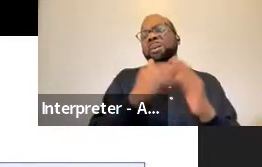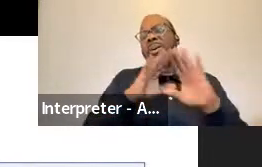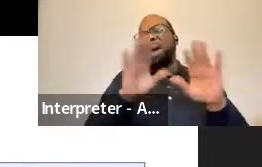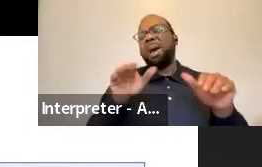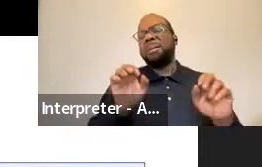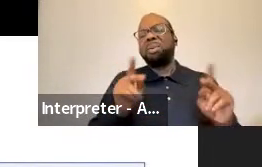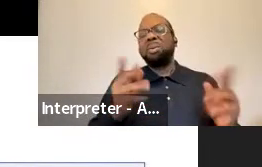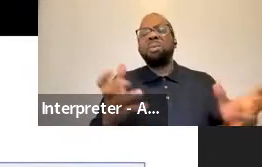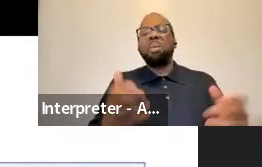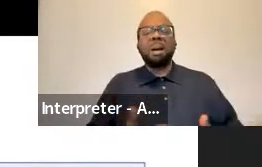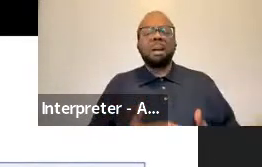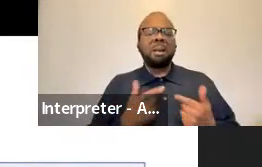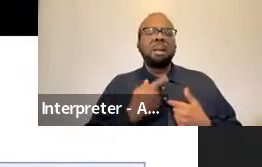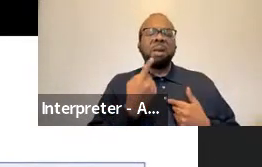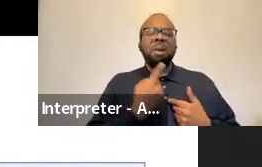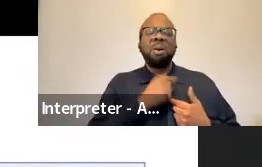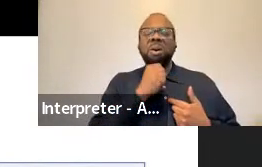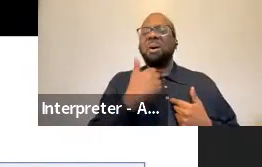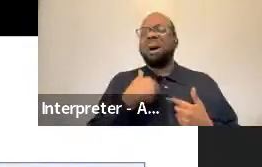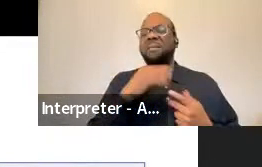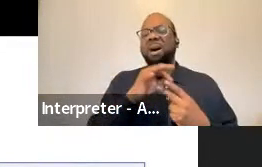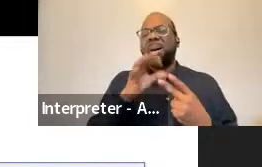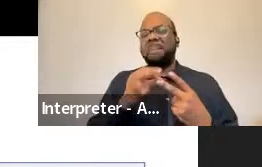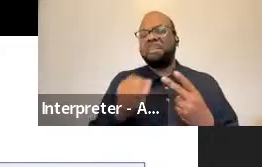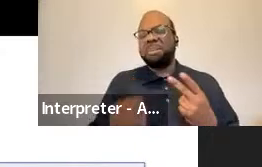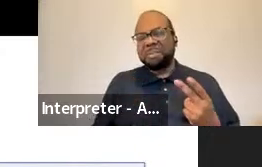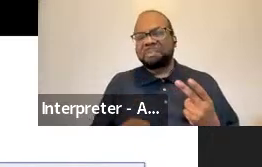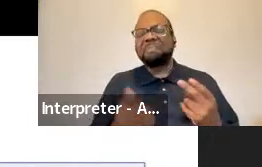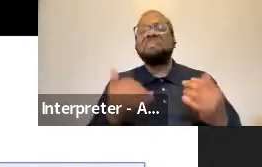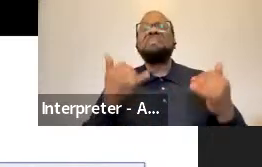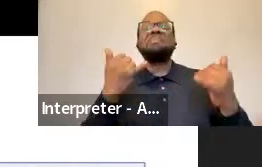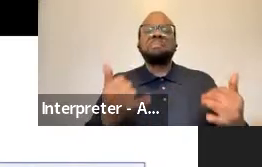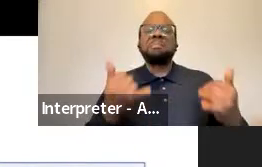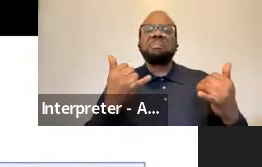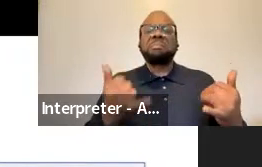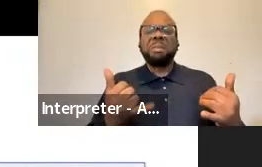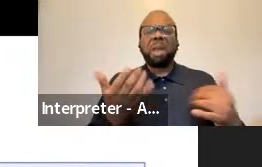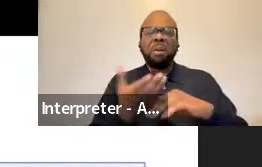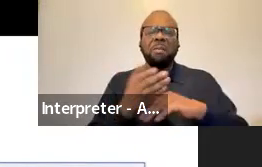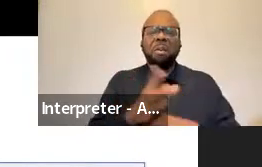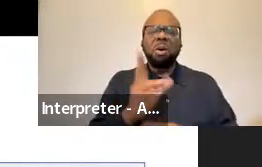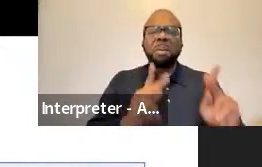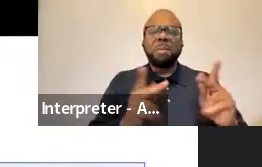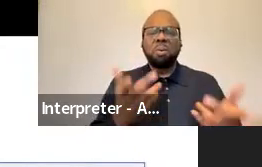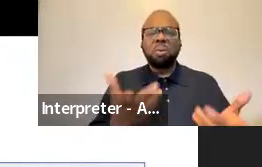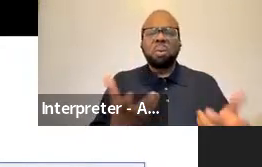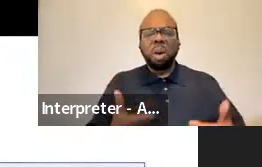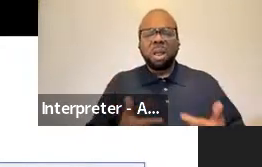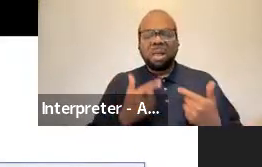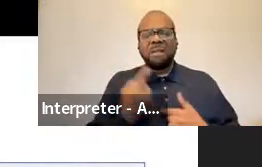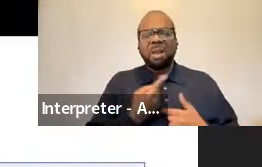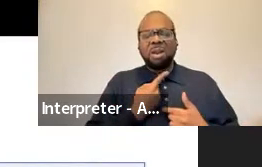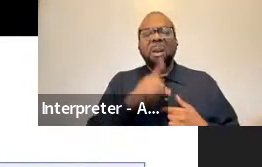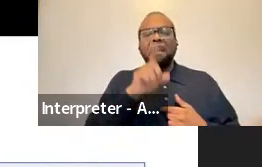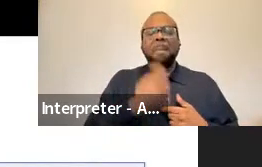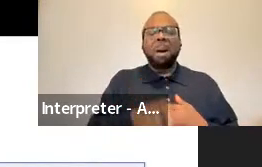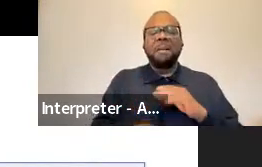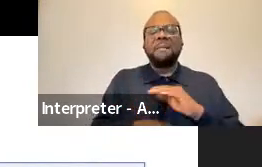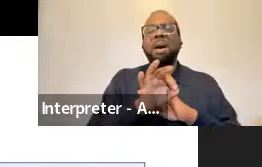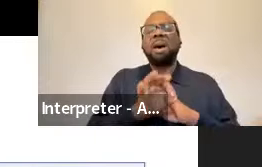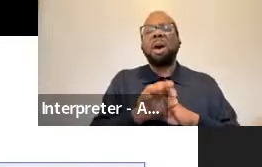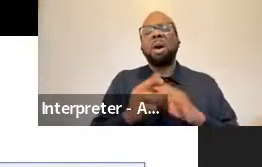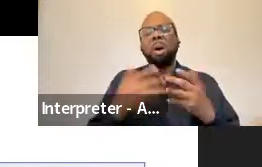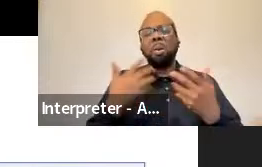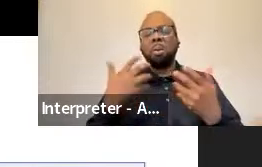alone but do not have that option. Today, we force too many people who want to live alone to find roommates to afford rent,